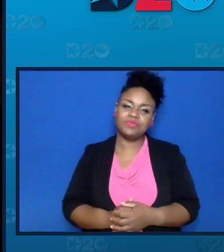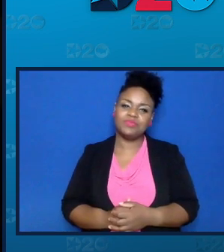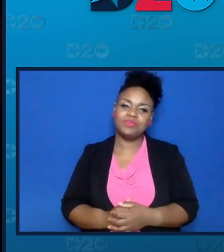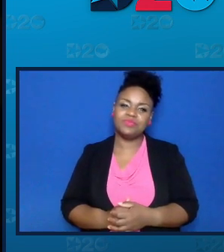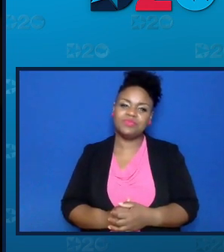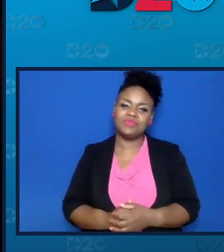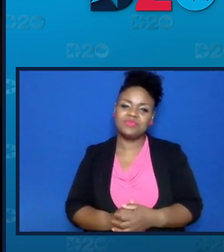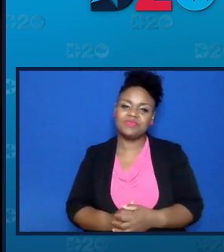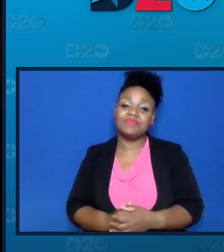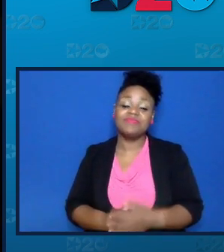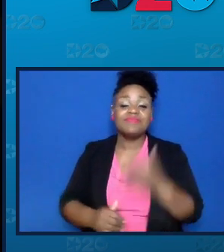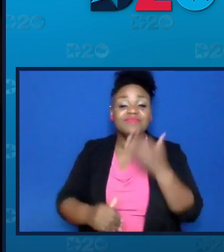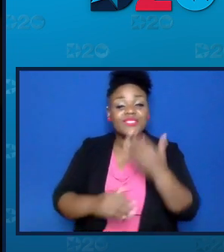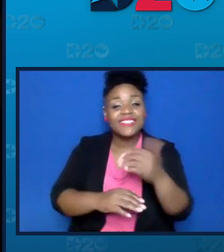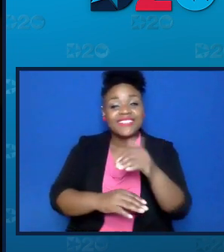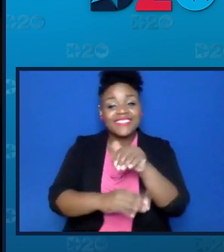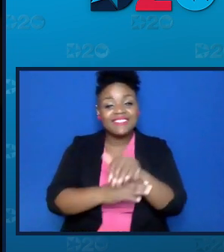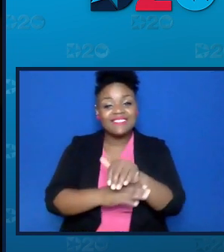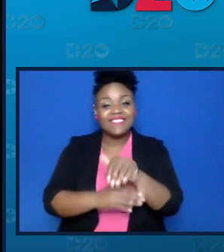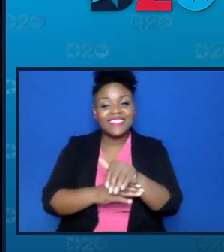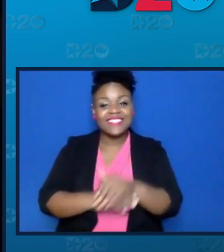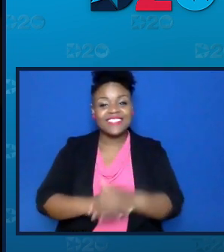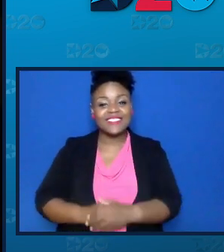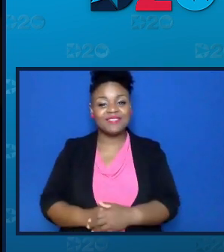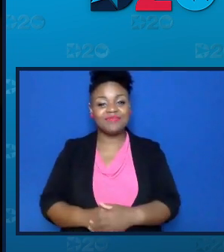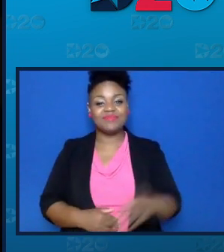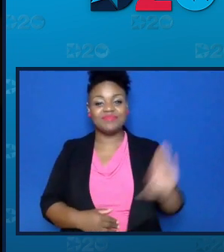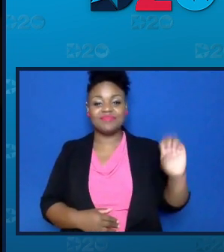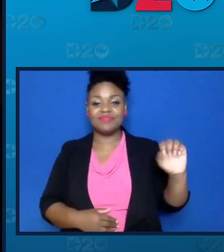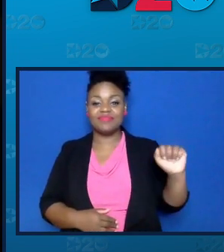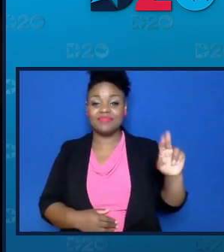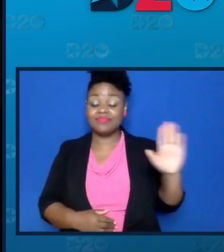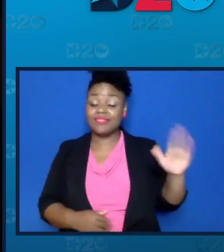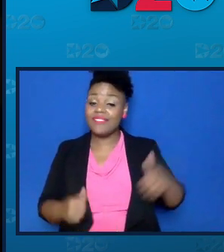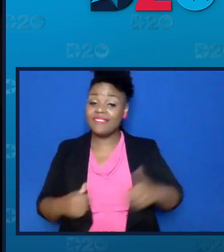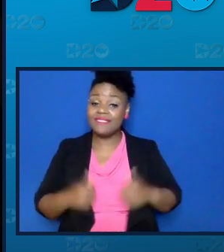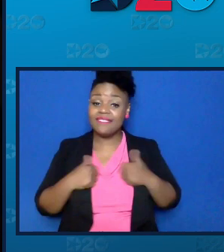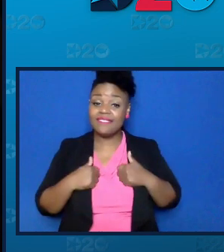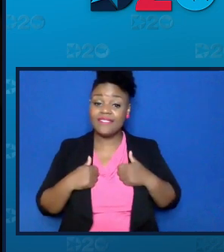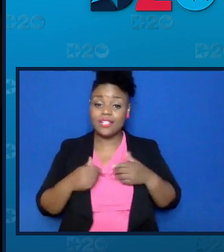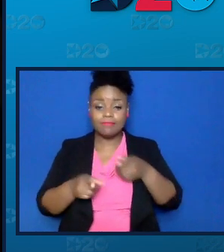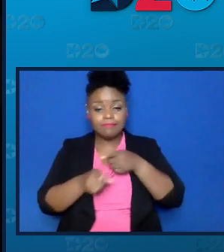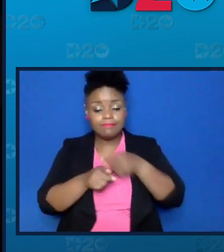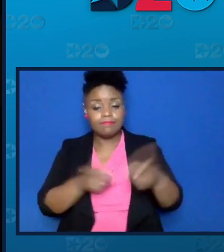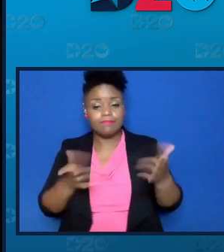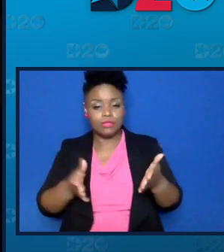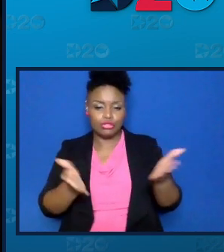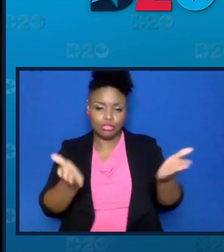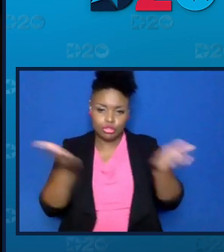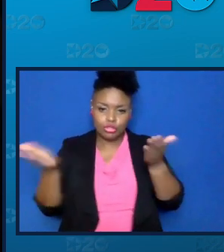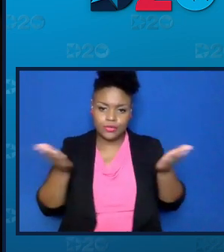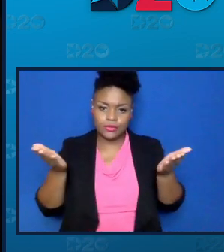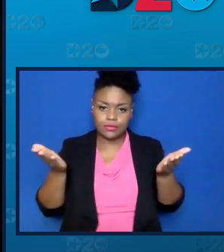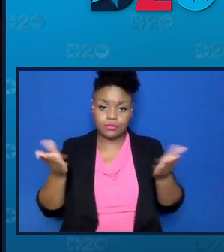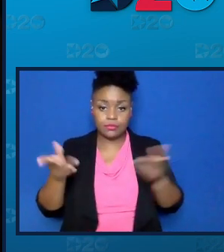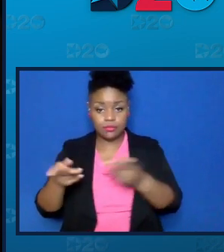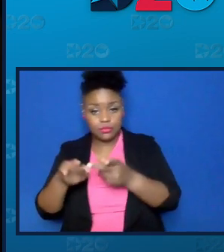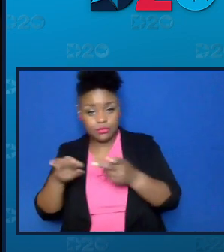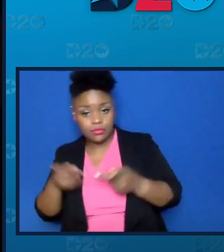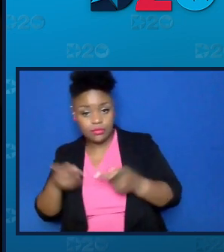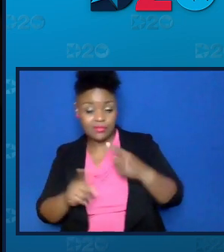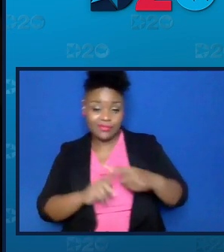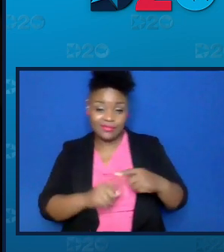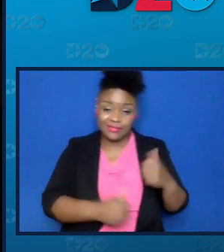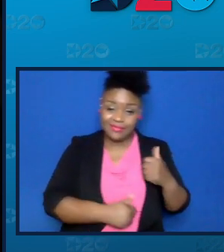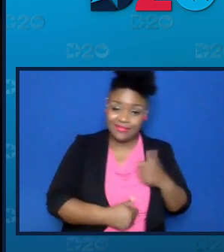Good evening. Beau Biden lived a life of service, in office and in uniform. When you put your life on the